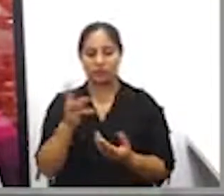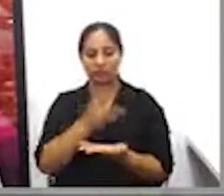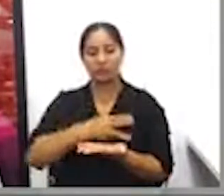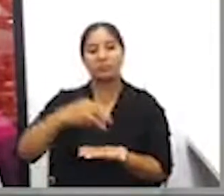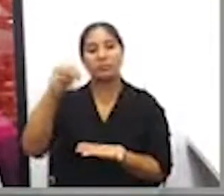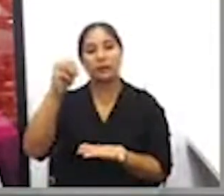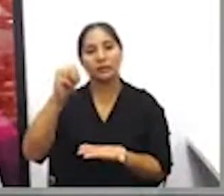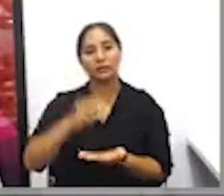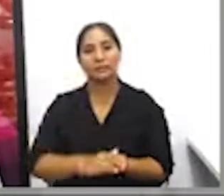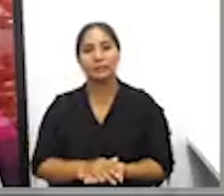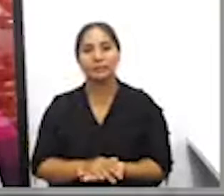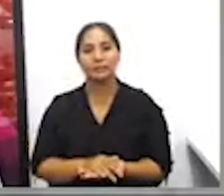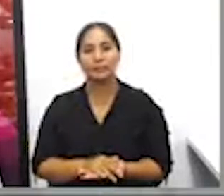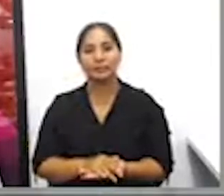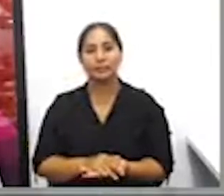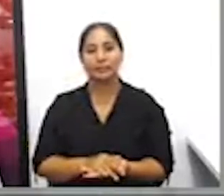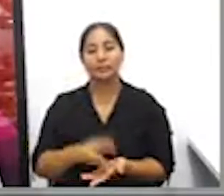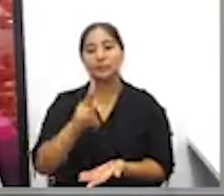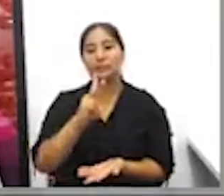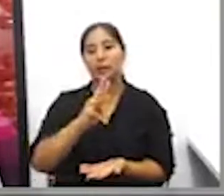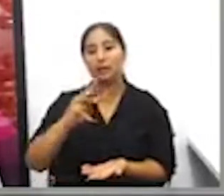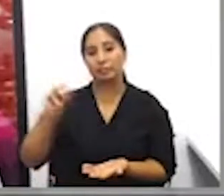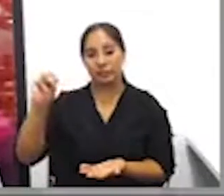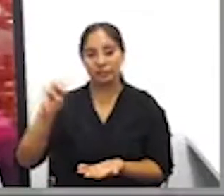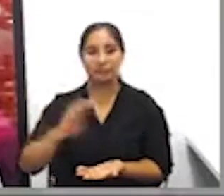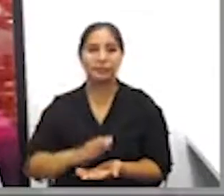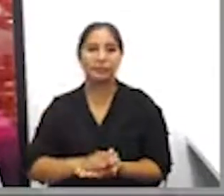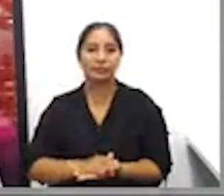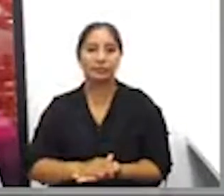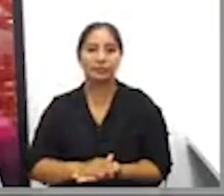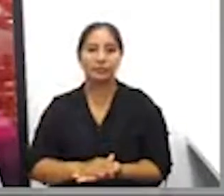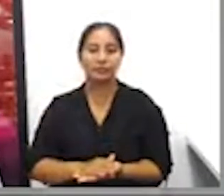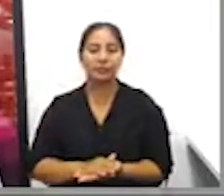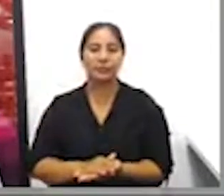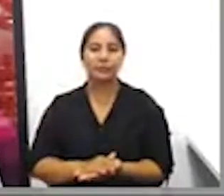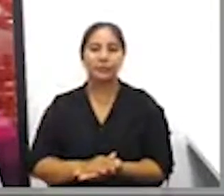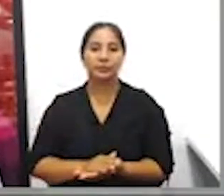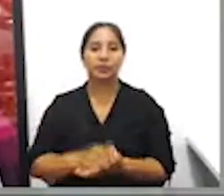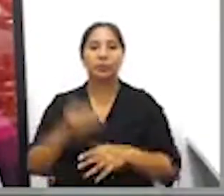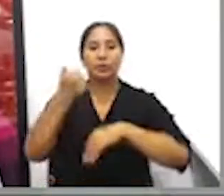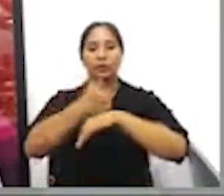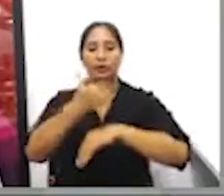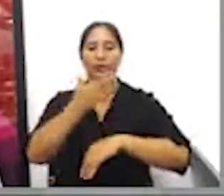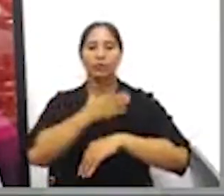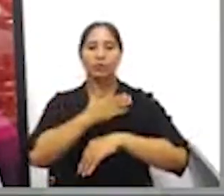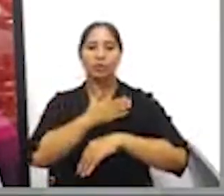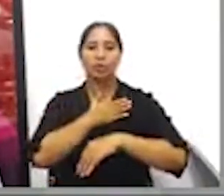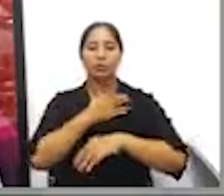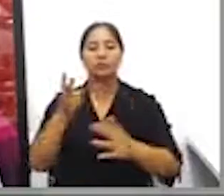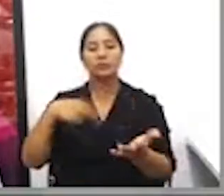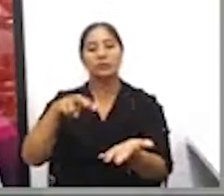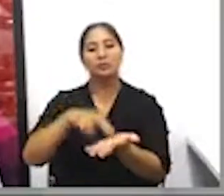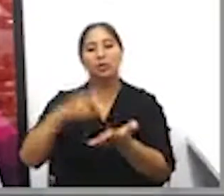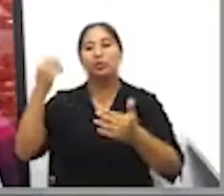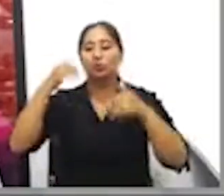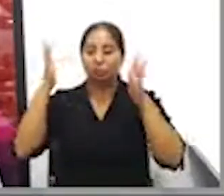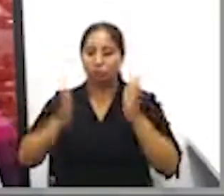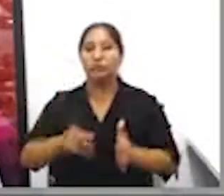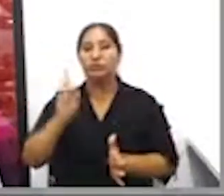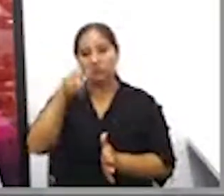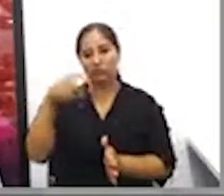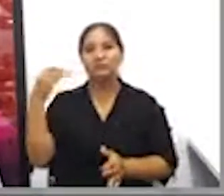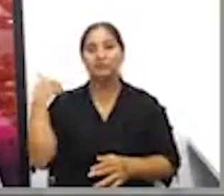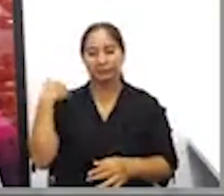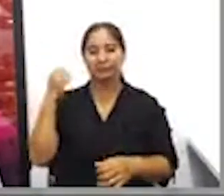quite frankly, he's done a good job on that. We have a low unemployment rate right now. We do have high inflation. We do have high costs of food. We do have